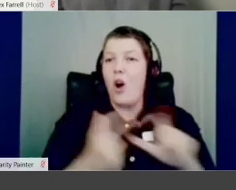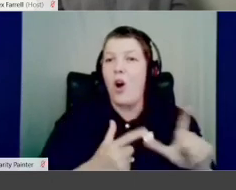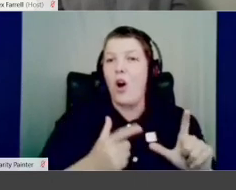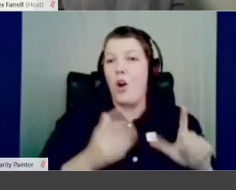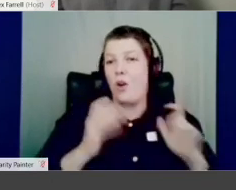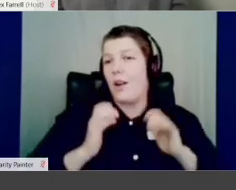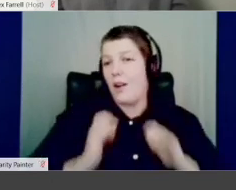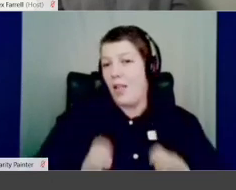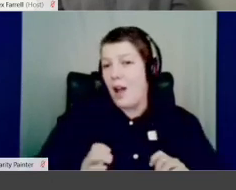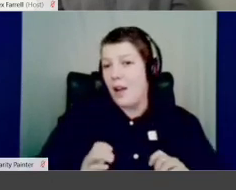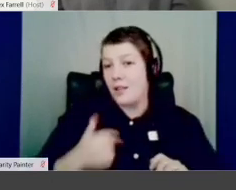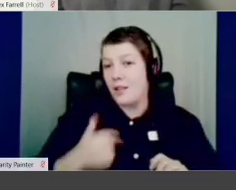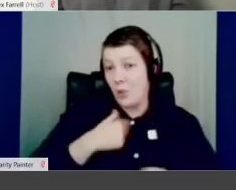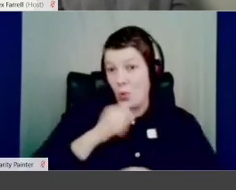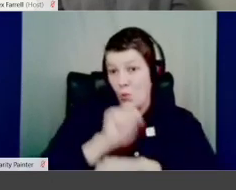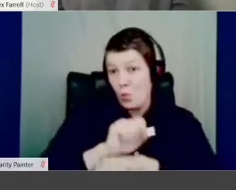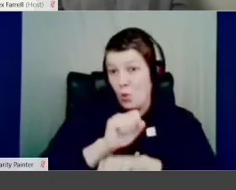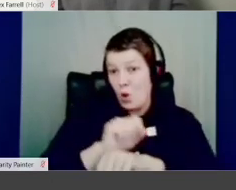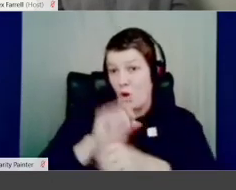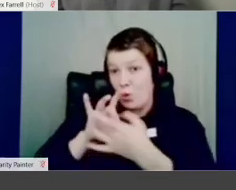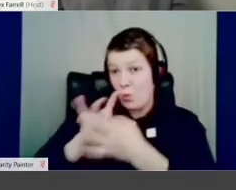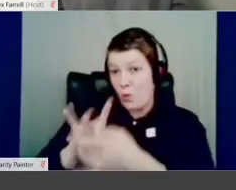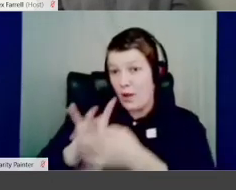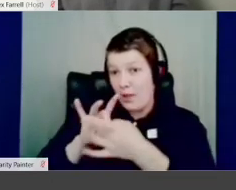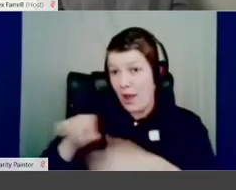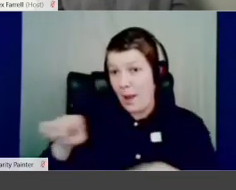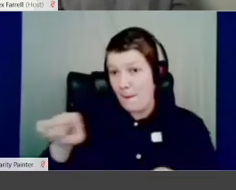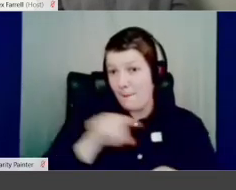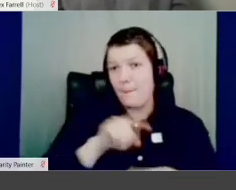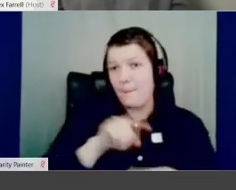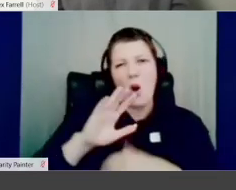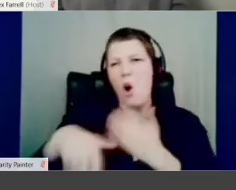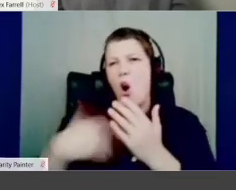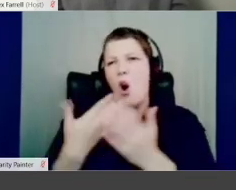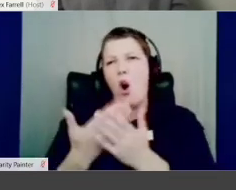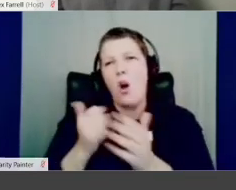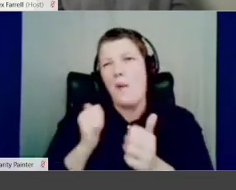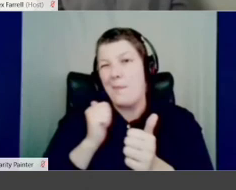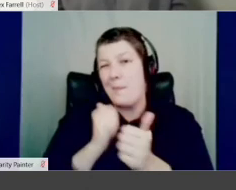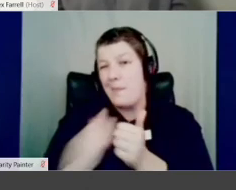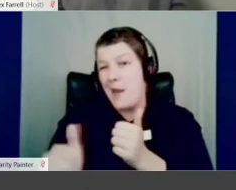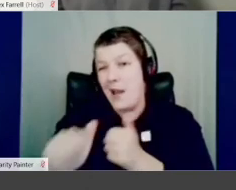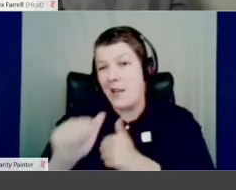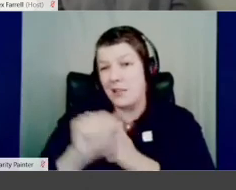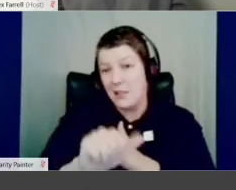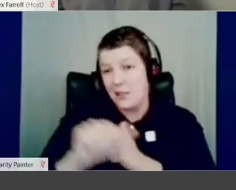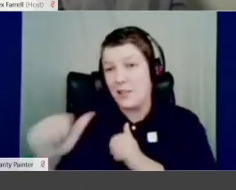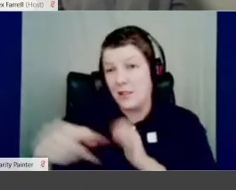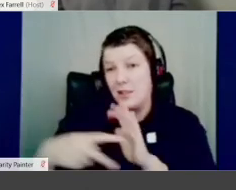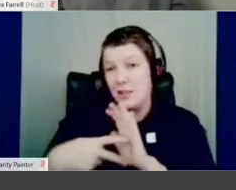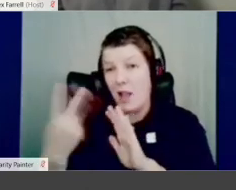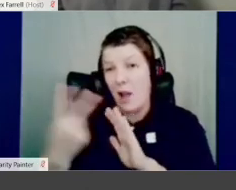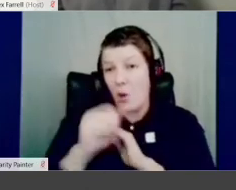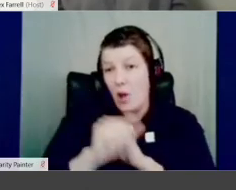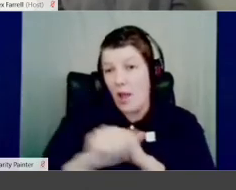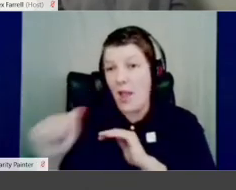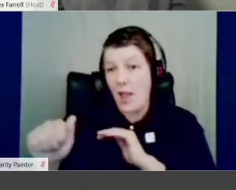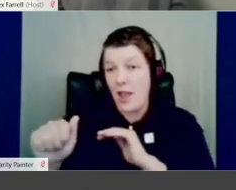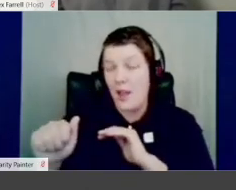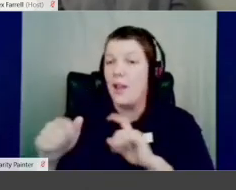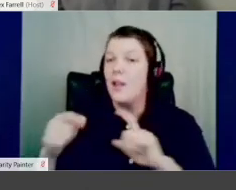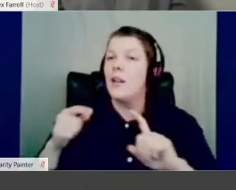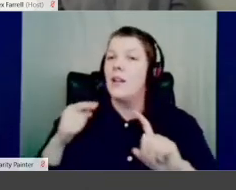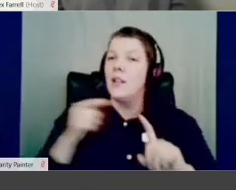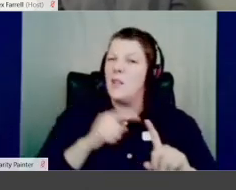even give them an option of a color palette that is accessible. But that's the toughest one, is